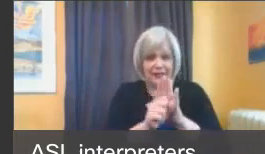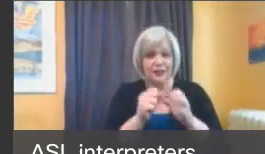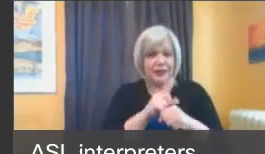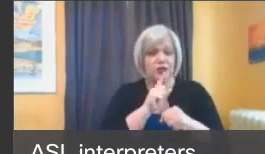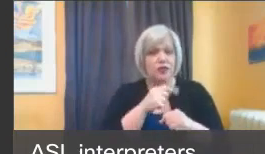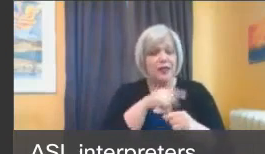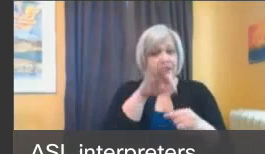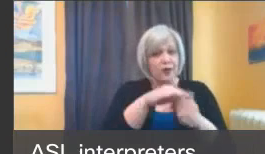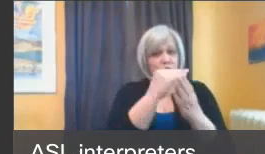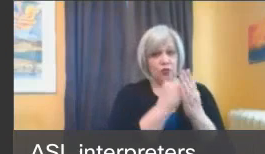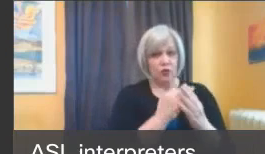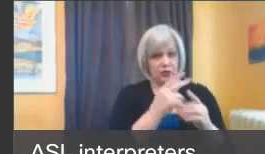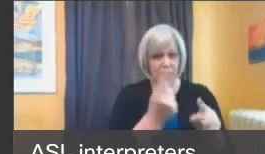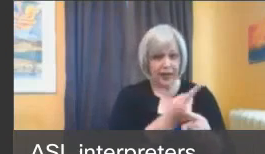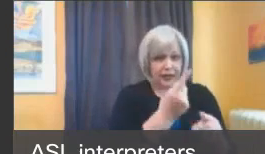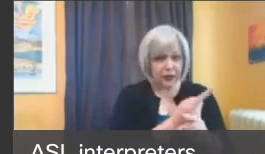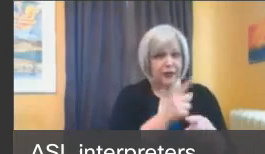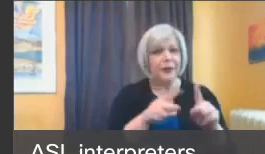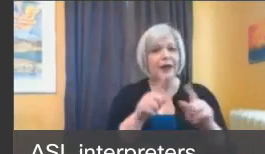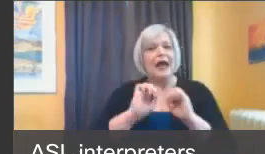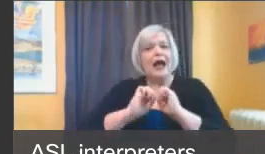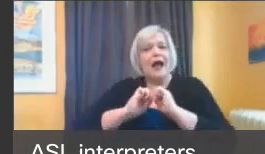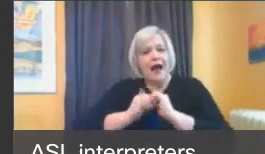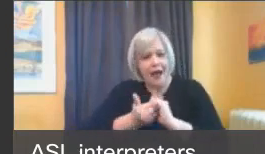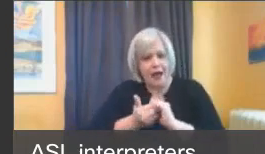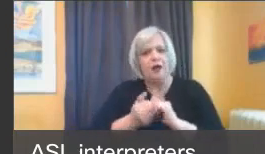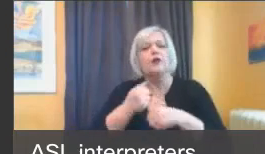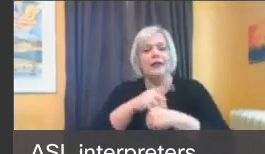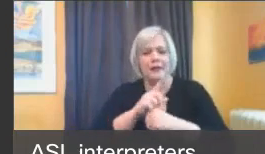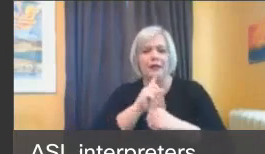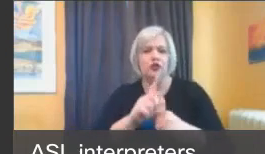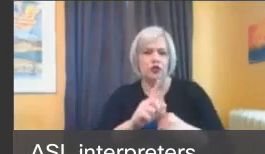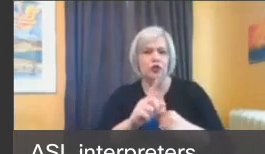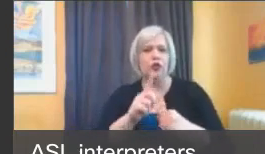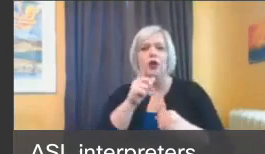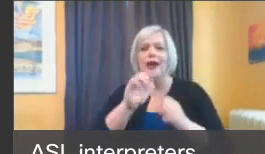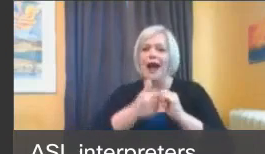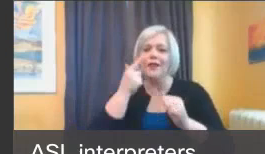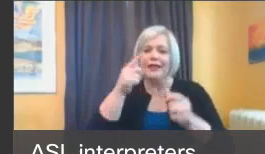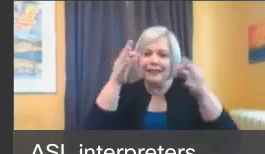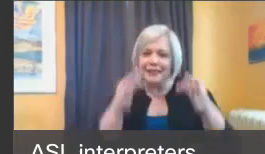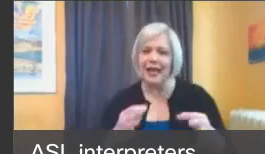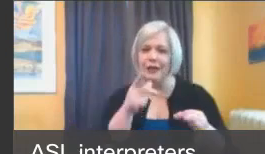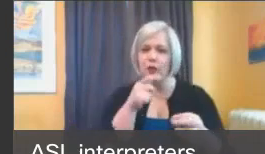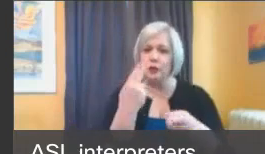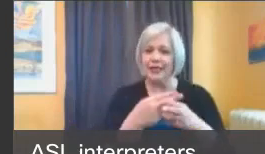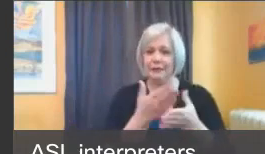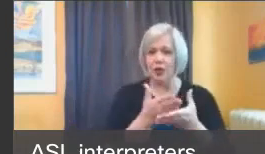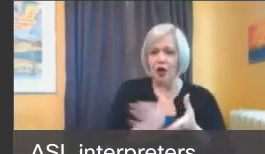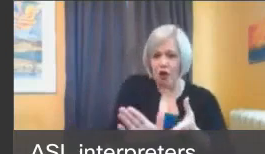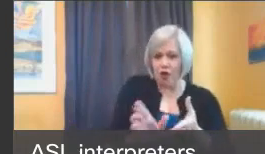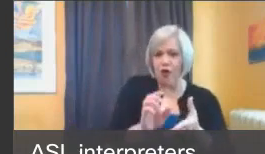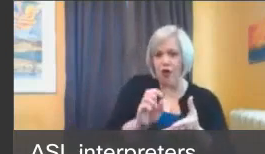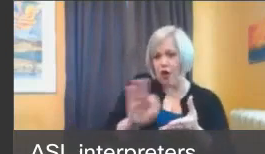rolls are accurate, but more so about the process used to make sure that that determination is made in a way that that doesn't exclude too many lawful